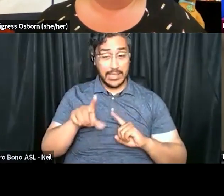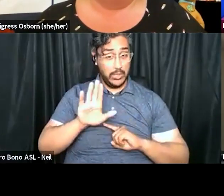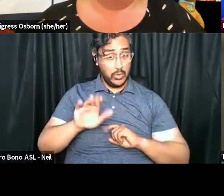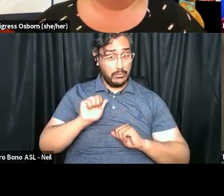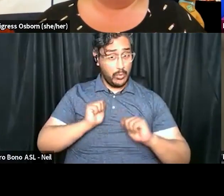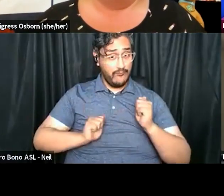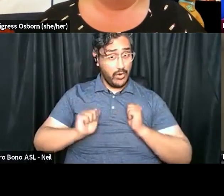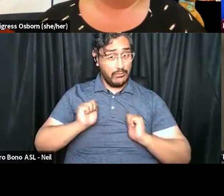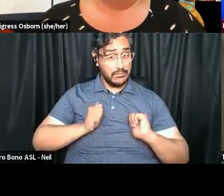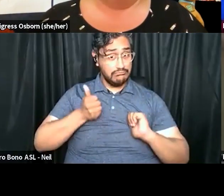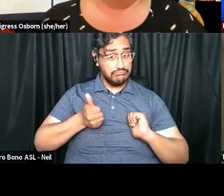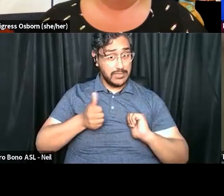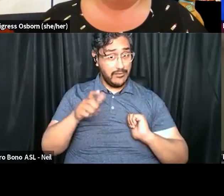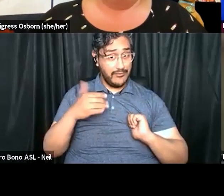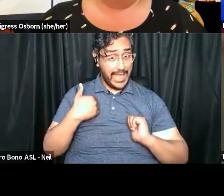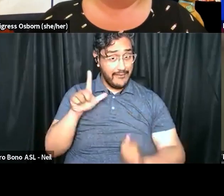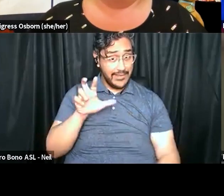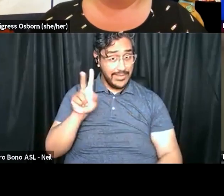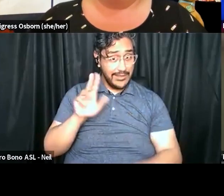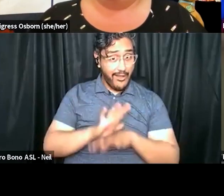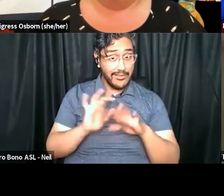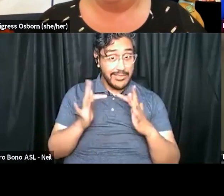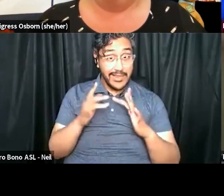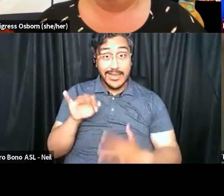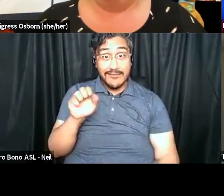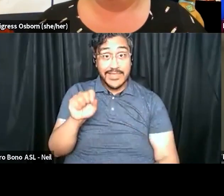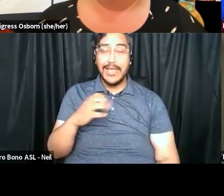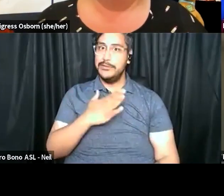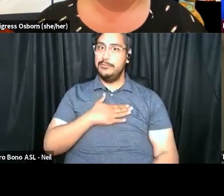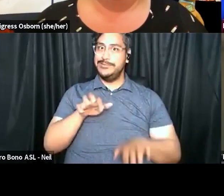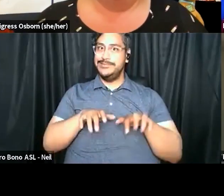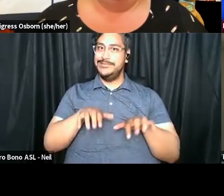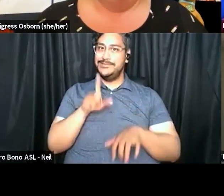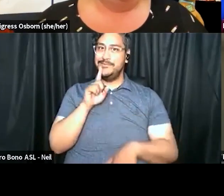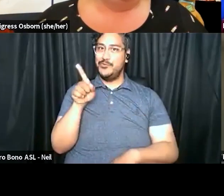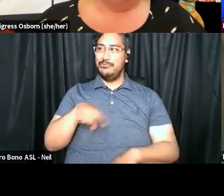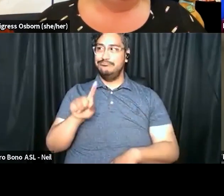are linked online somewhere. So if they are, please do drop that in the chat for folks.